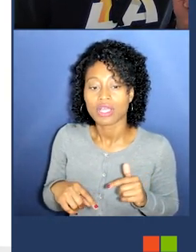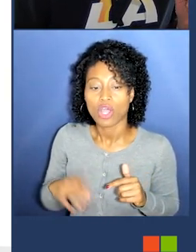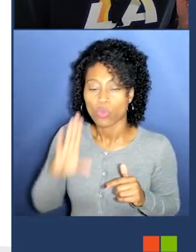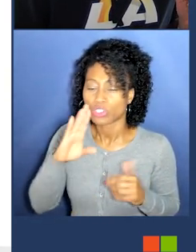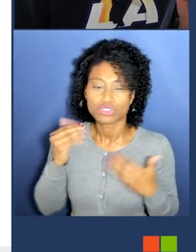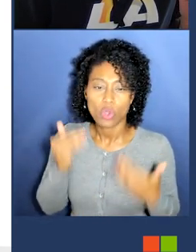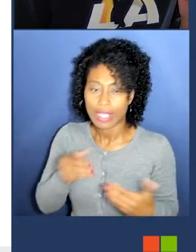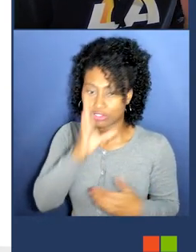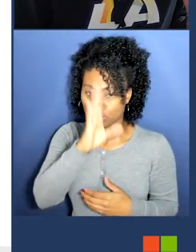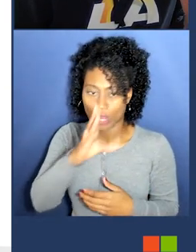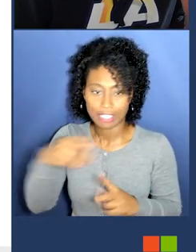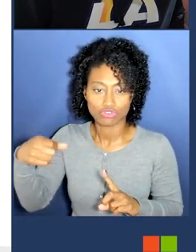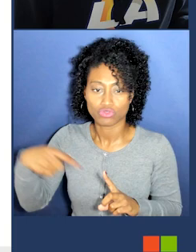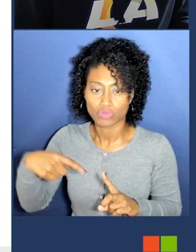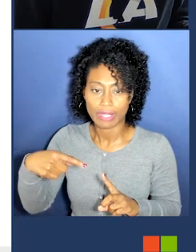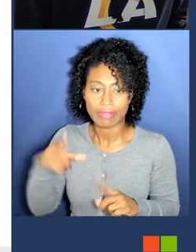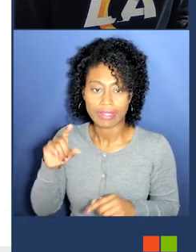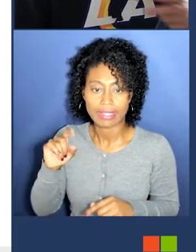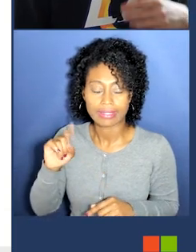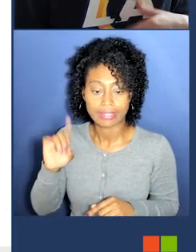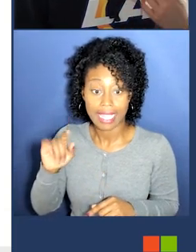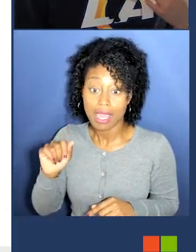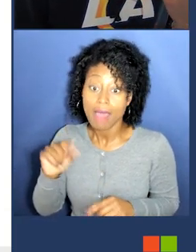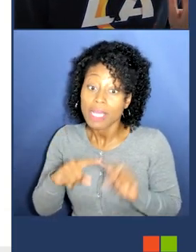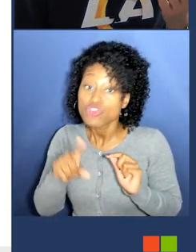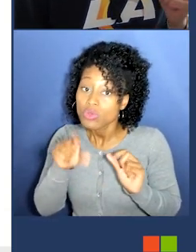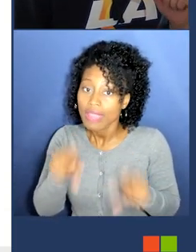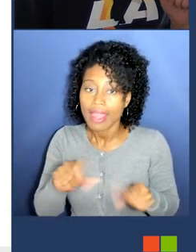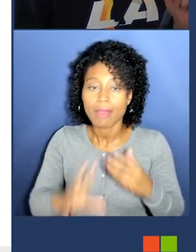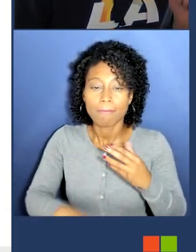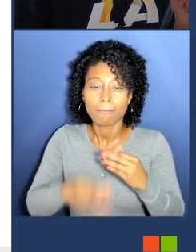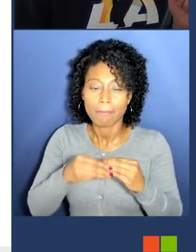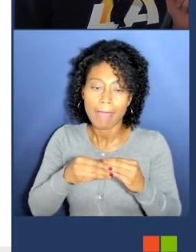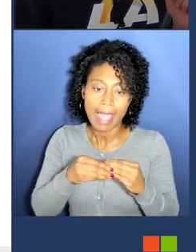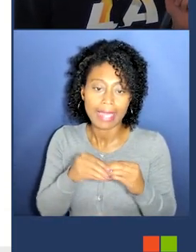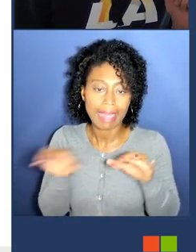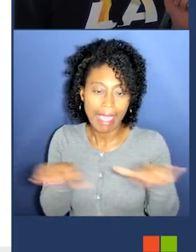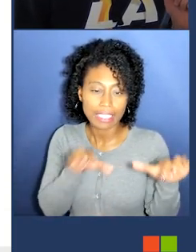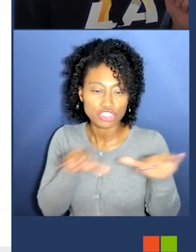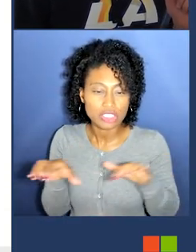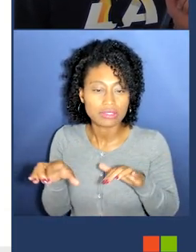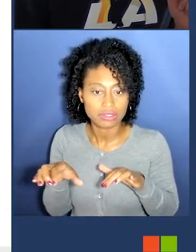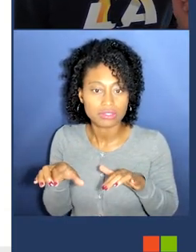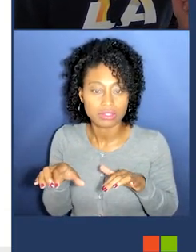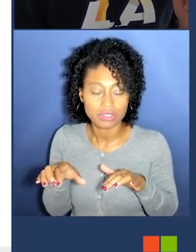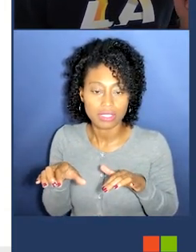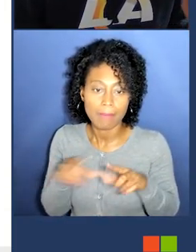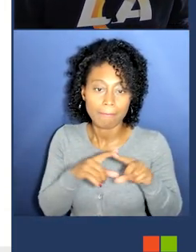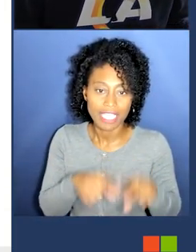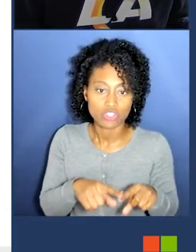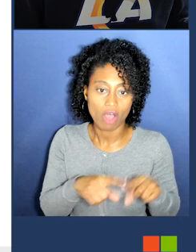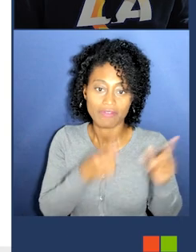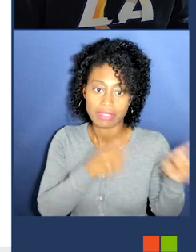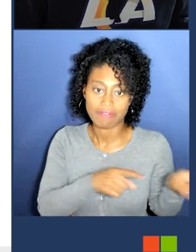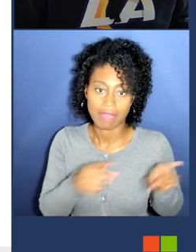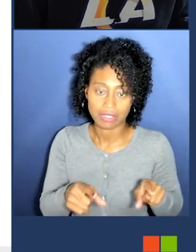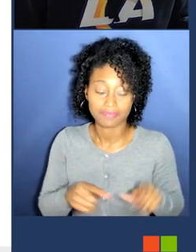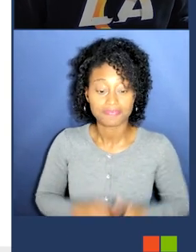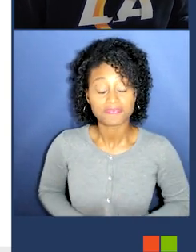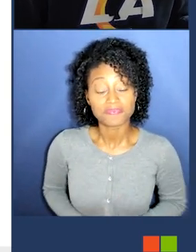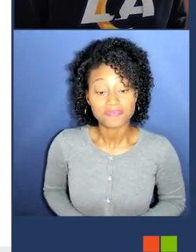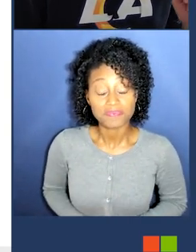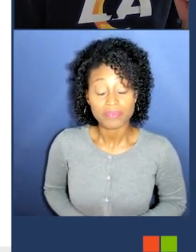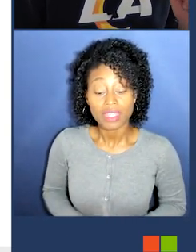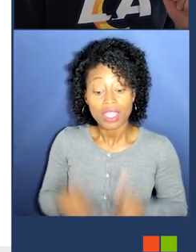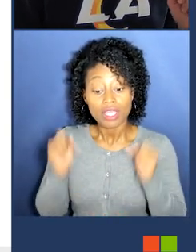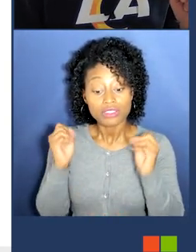action. As you can see, you can even trigger multiple actions on one rule. So we just want, whenever this event